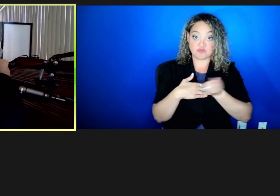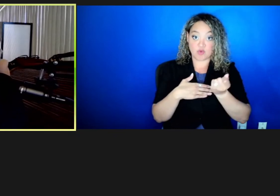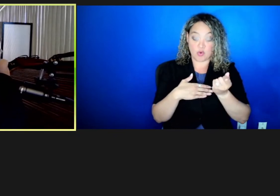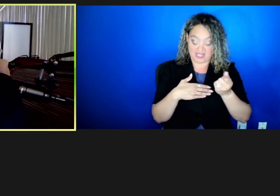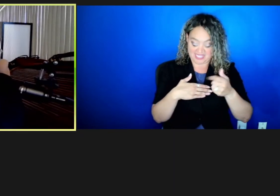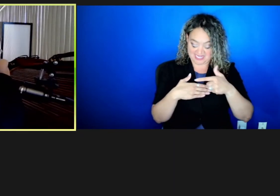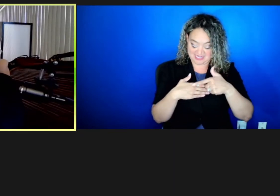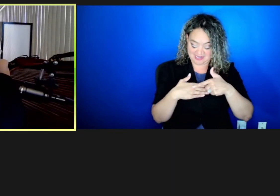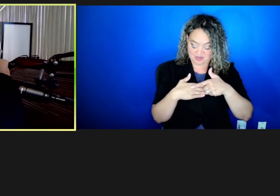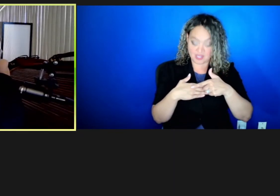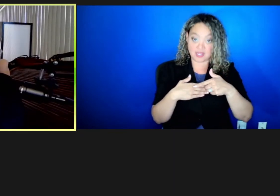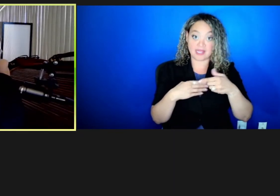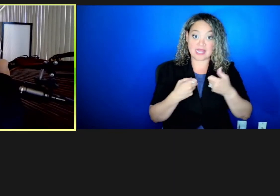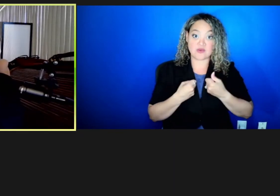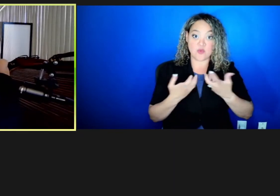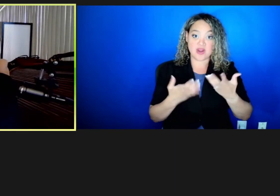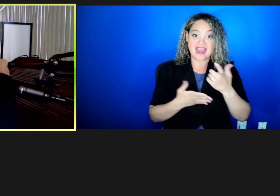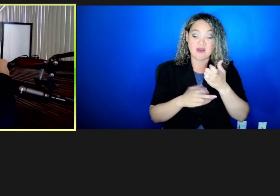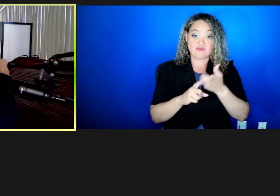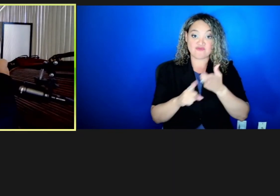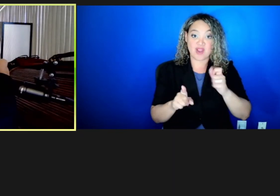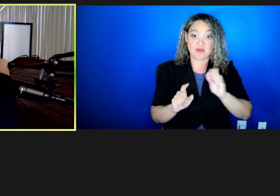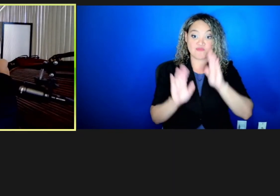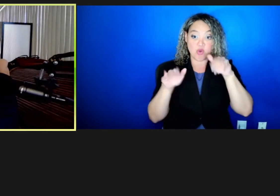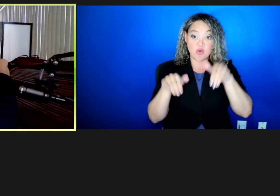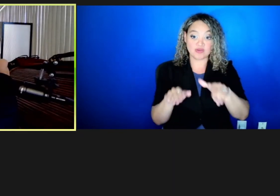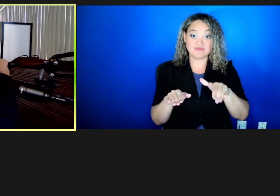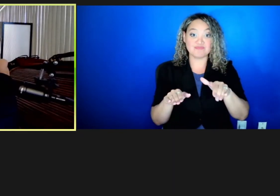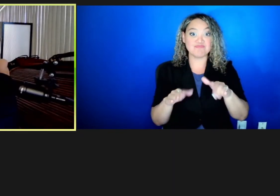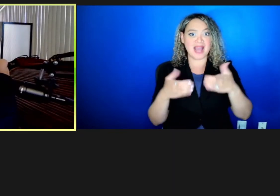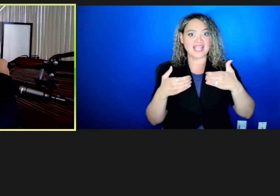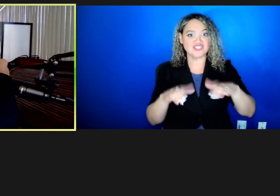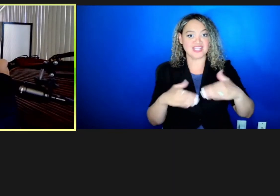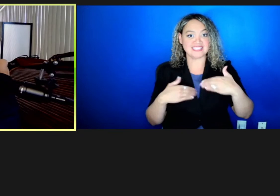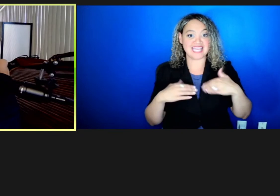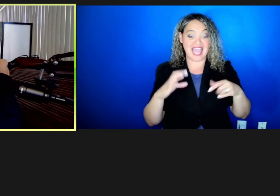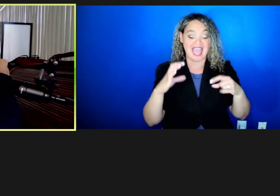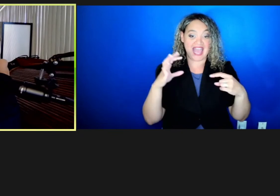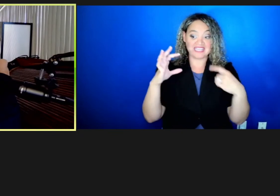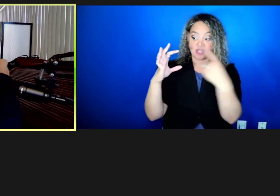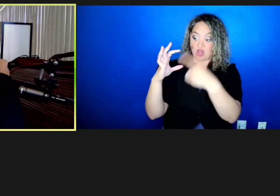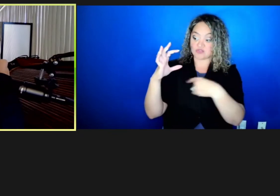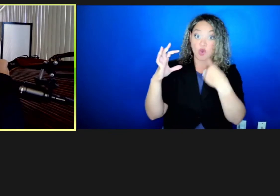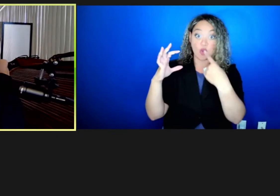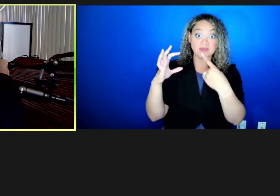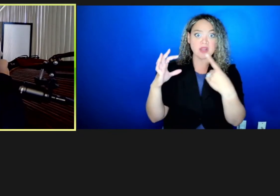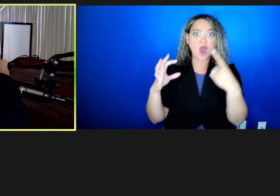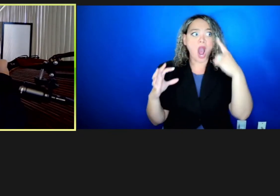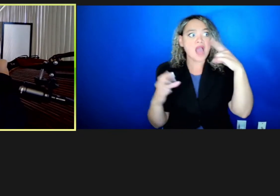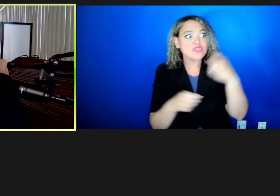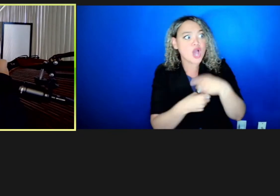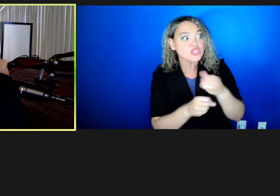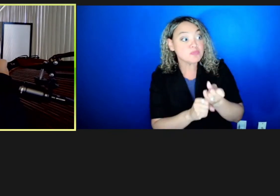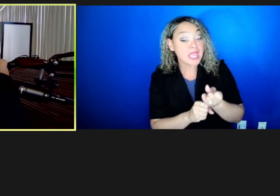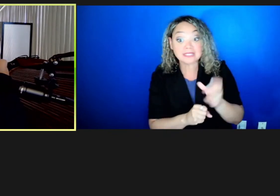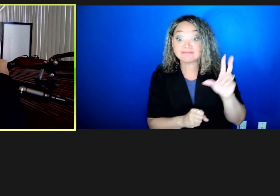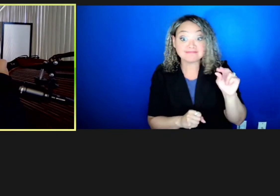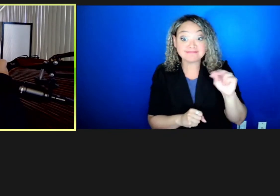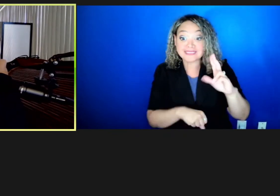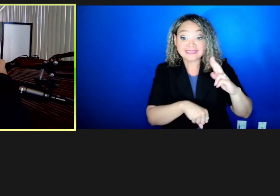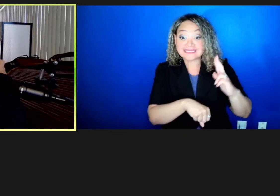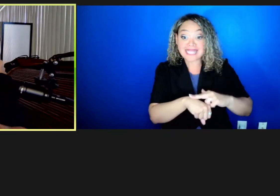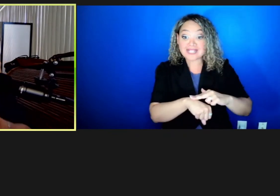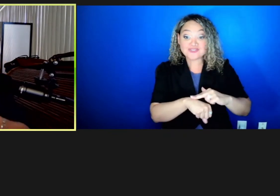ocean. Just quite by chance, it has that opening. Oh, I thought you had made that. No, it was that's the way natural. it was given to me.